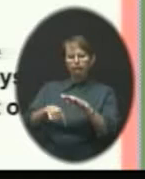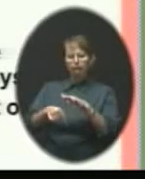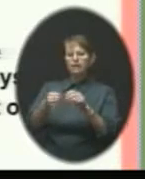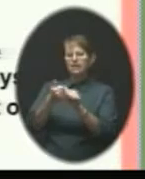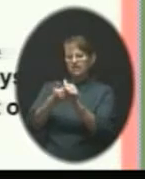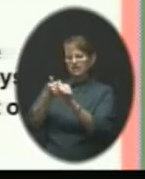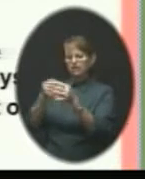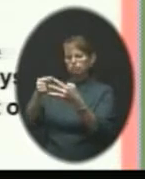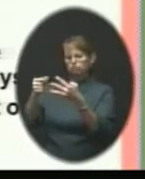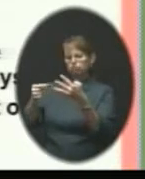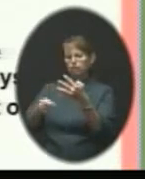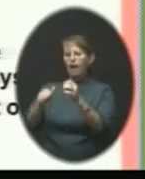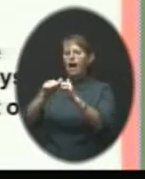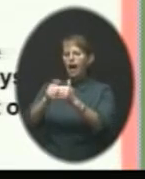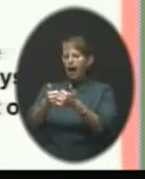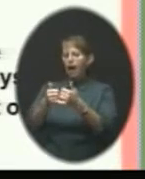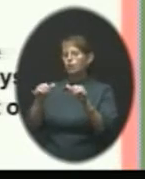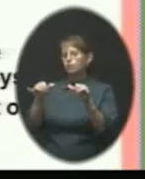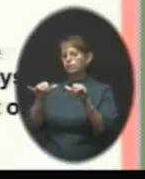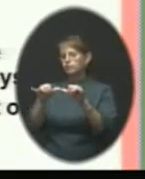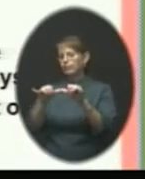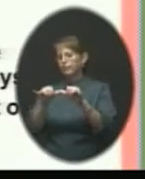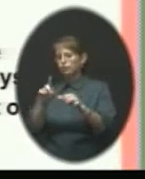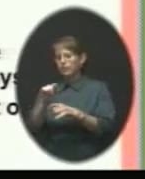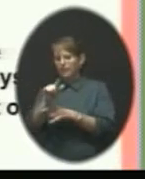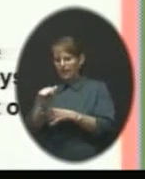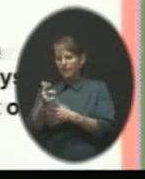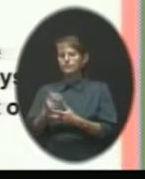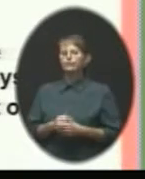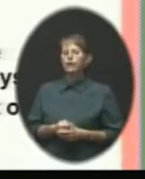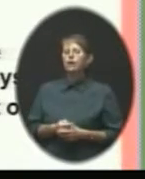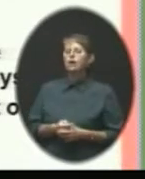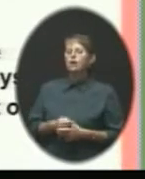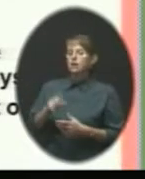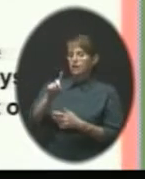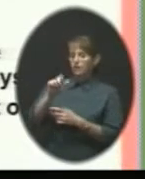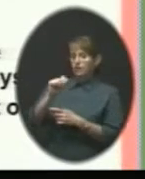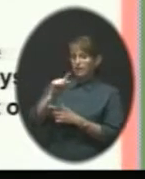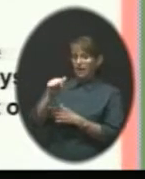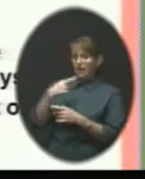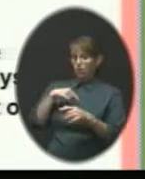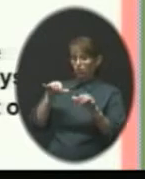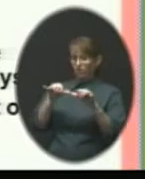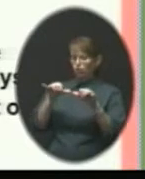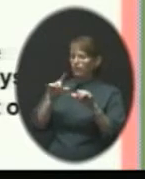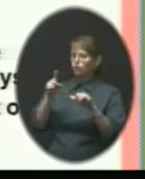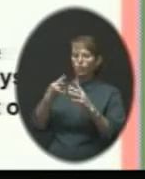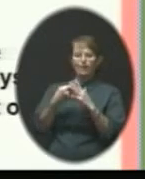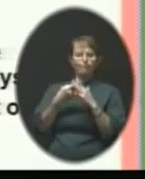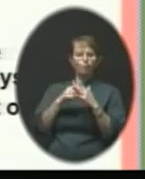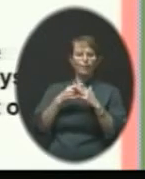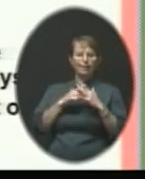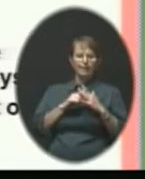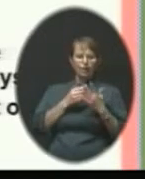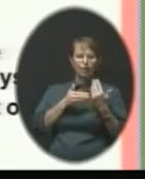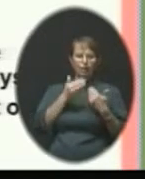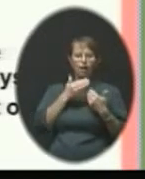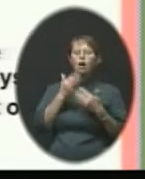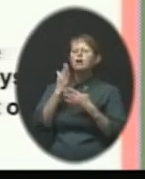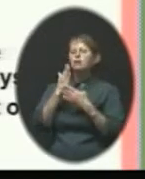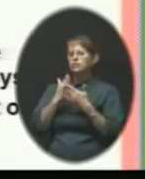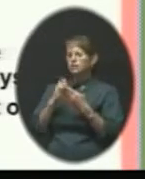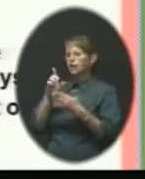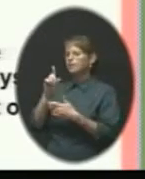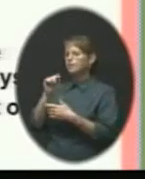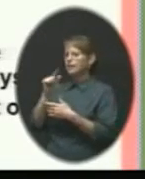is measured. The data I'm sharing tonight is preliminary, and there are a couple of pieces of data tonight that we still don't have back from the state, but we